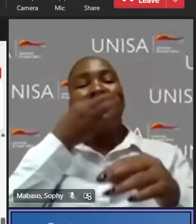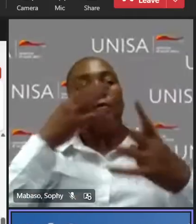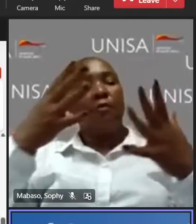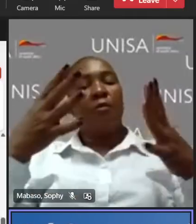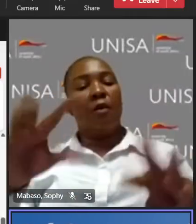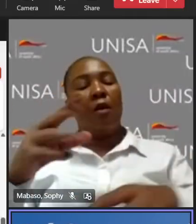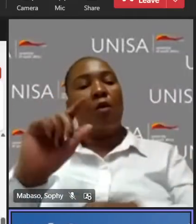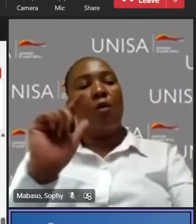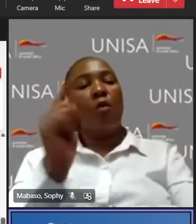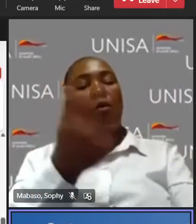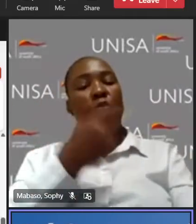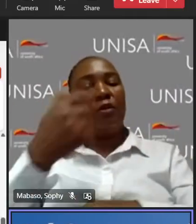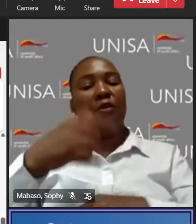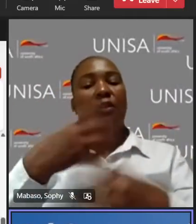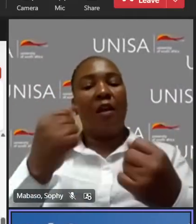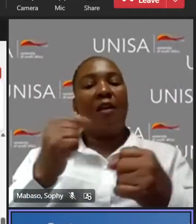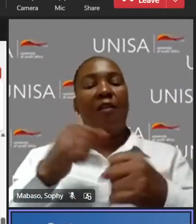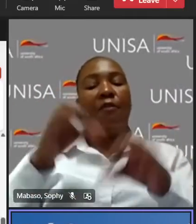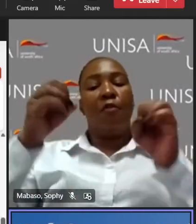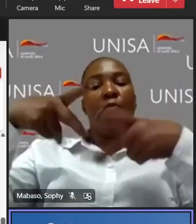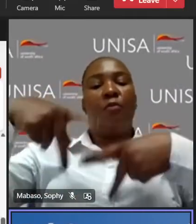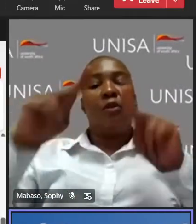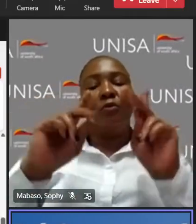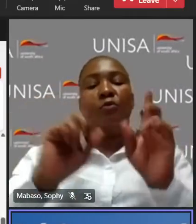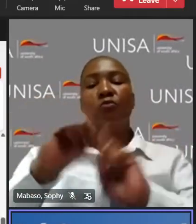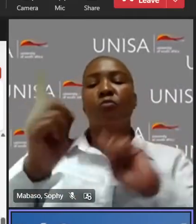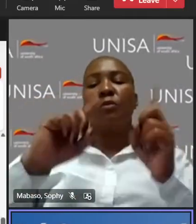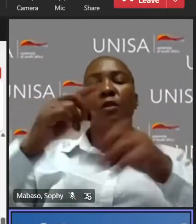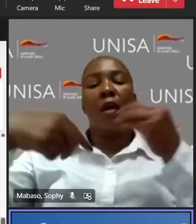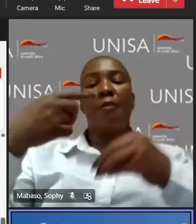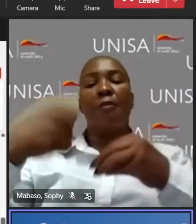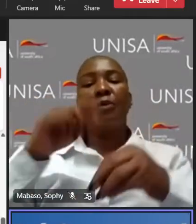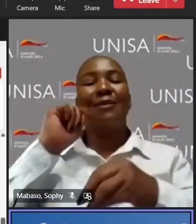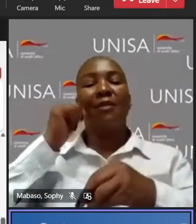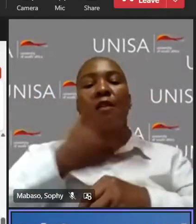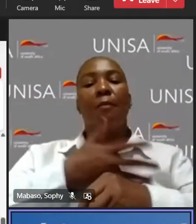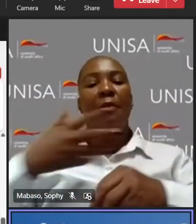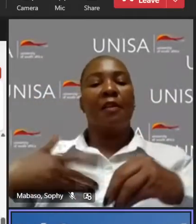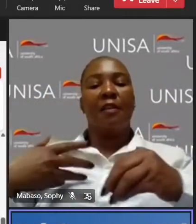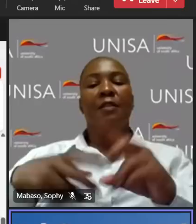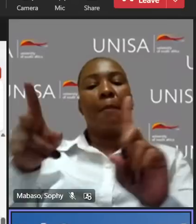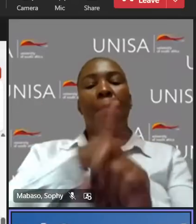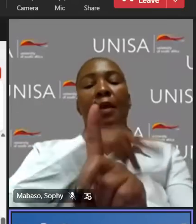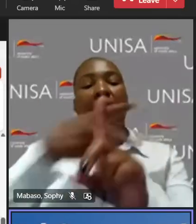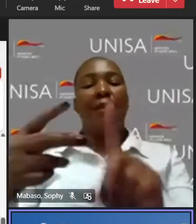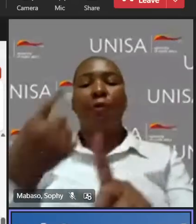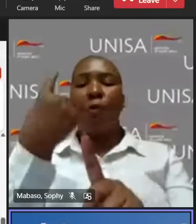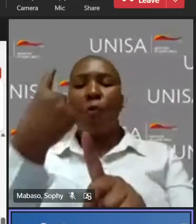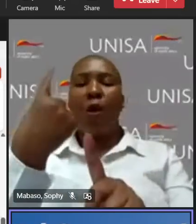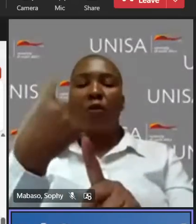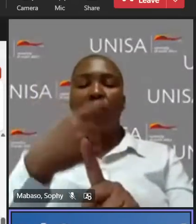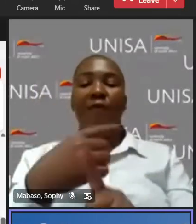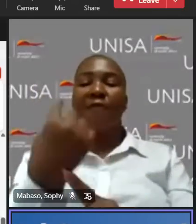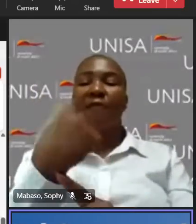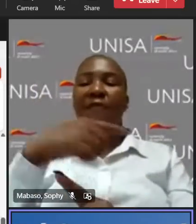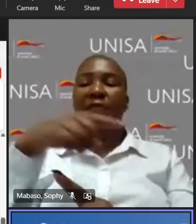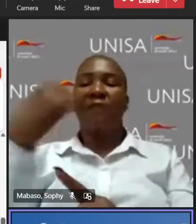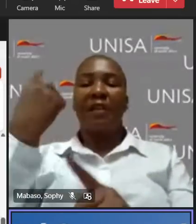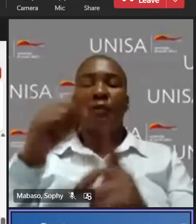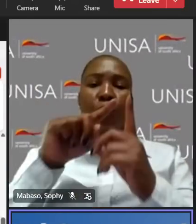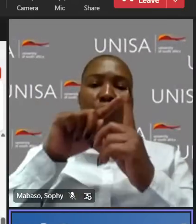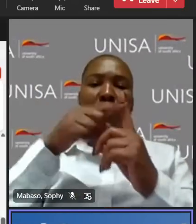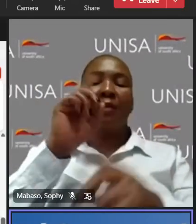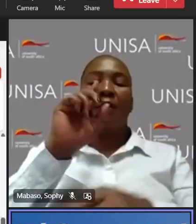we always make opportunity to speak about gender-based violence. And one of the first points that I